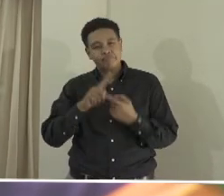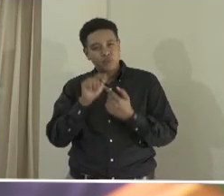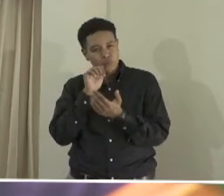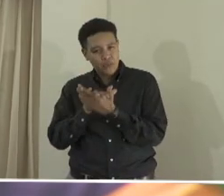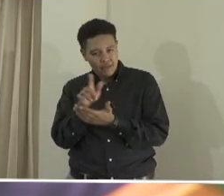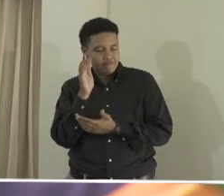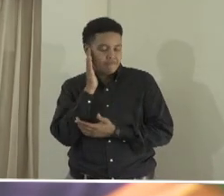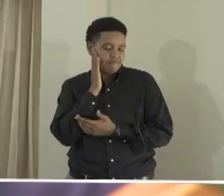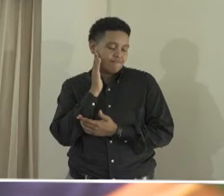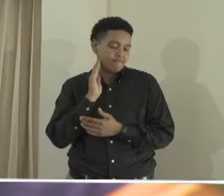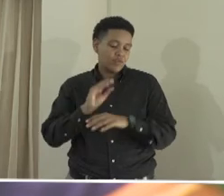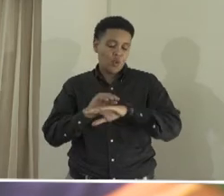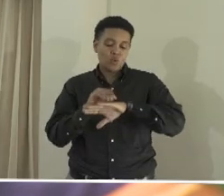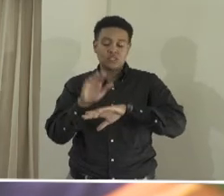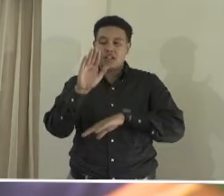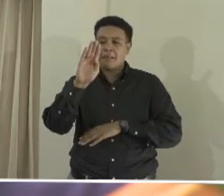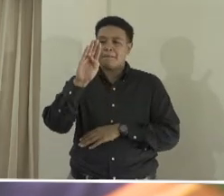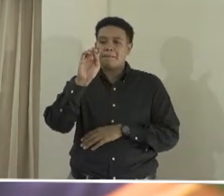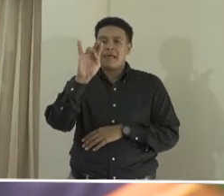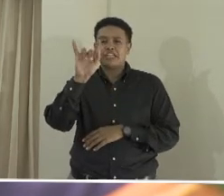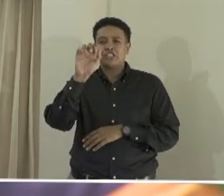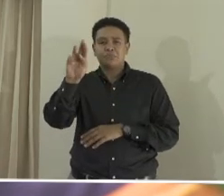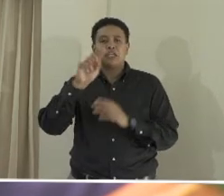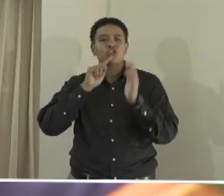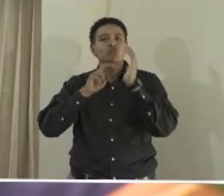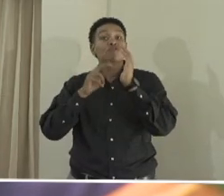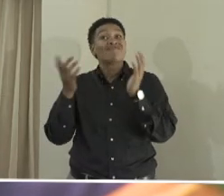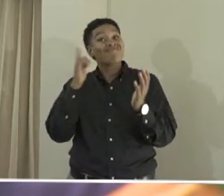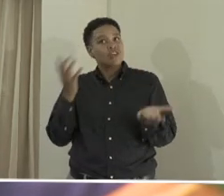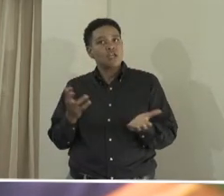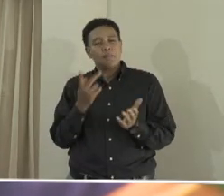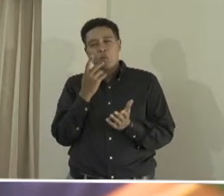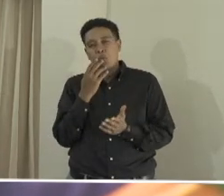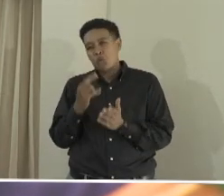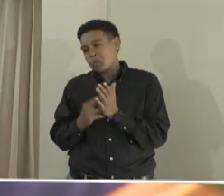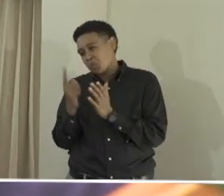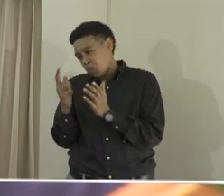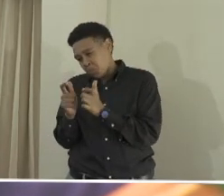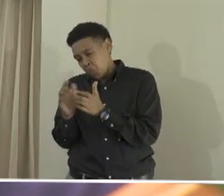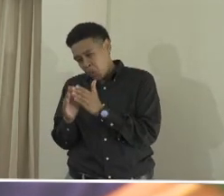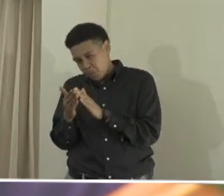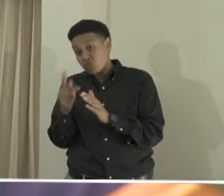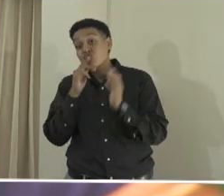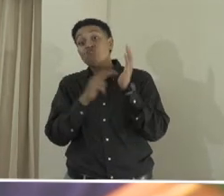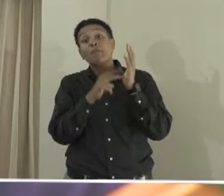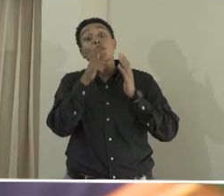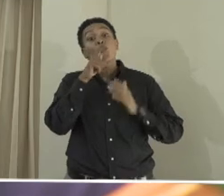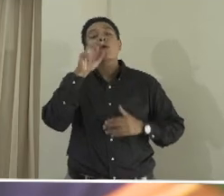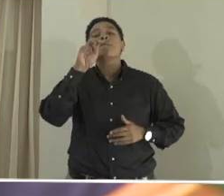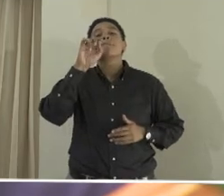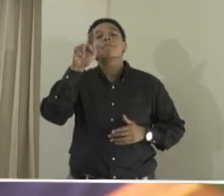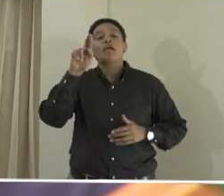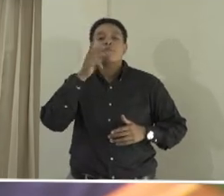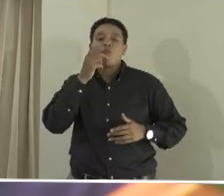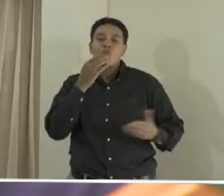Councillor Benjamin, representing the Mayor of Portmore, members of the